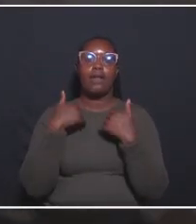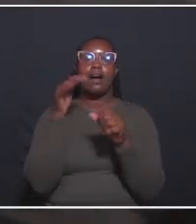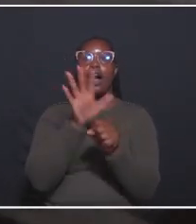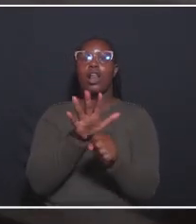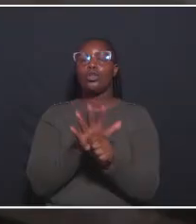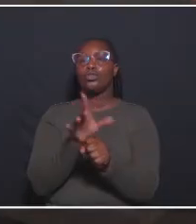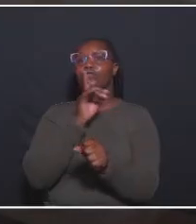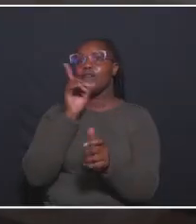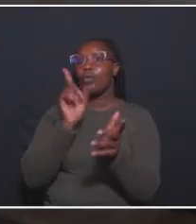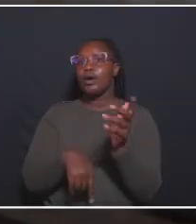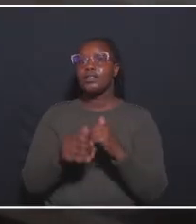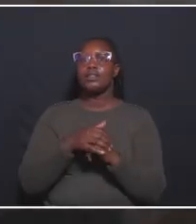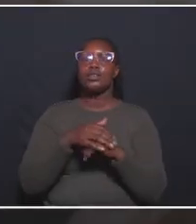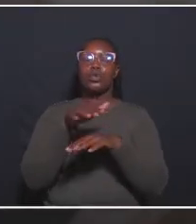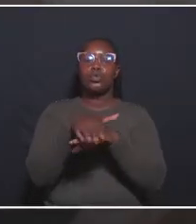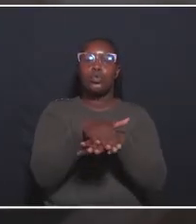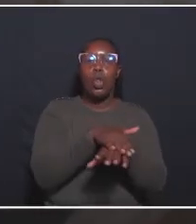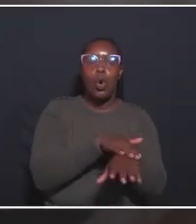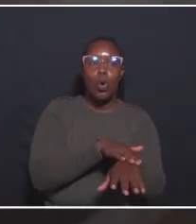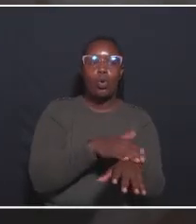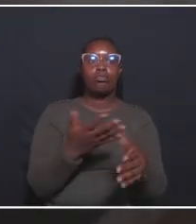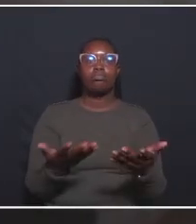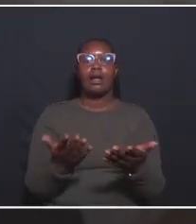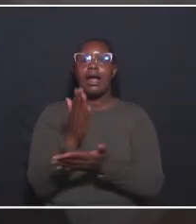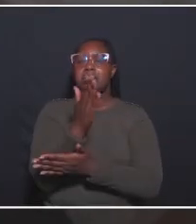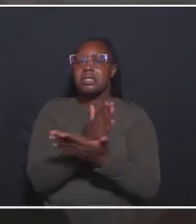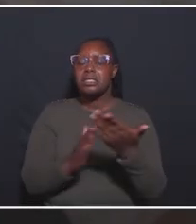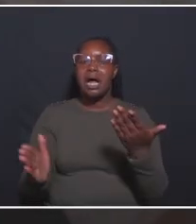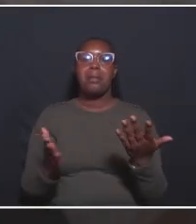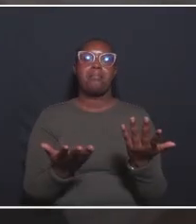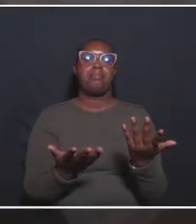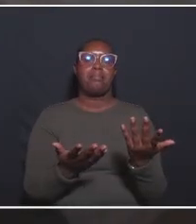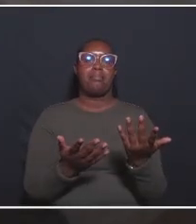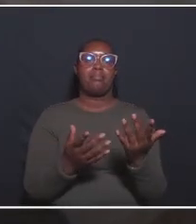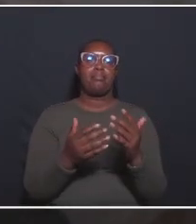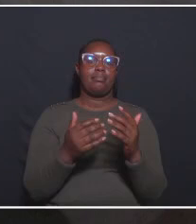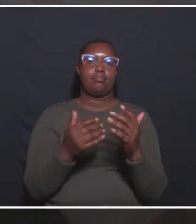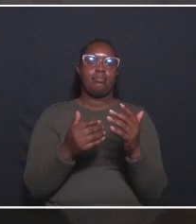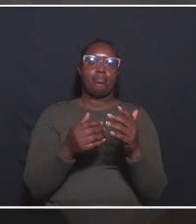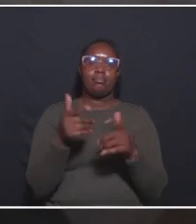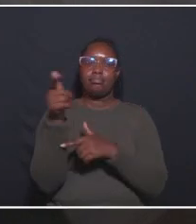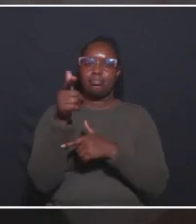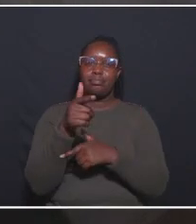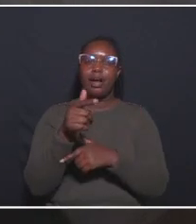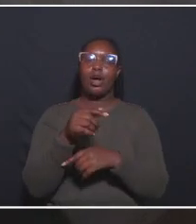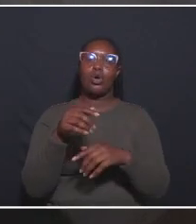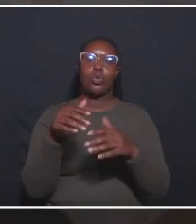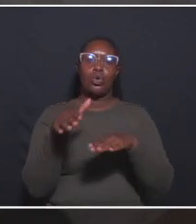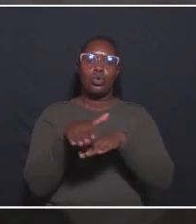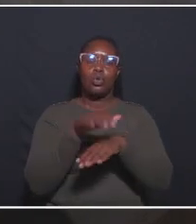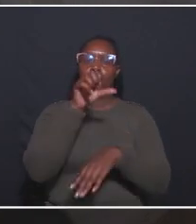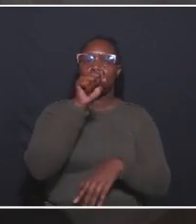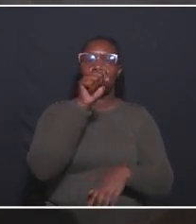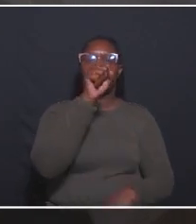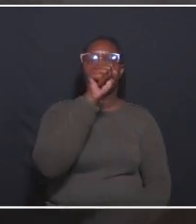say, slower motion, some shots were in slow-mo. And I also think it's a question of emotion